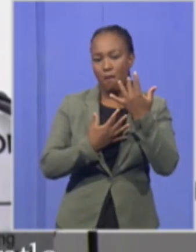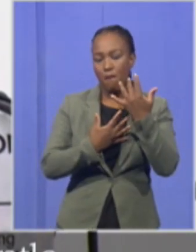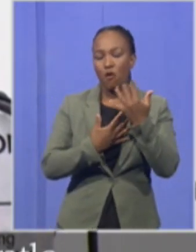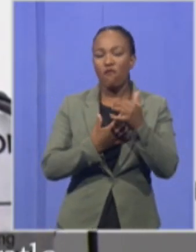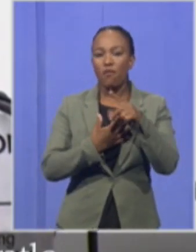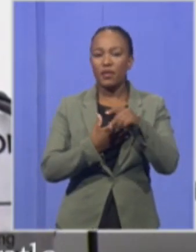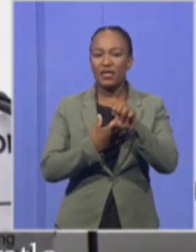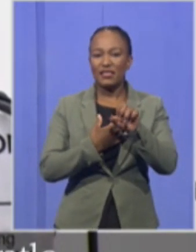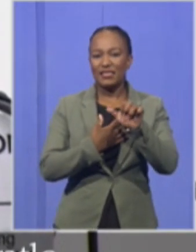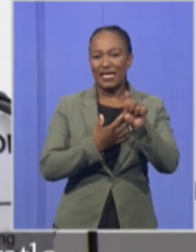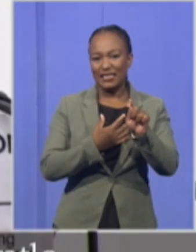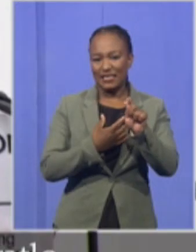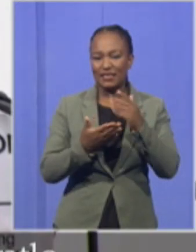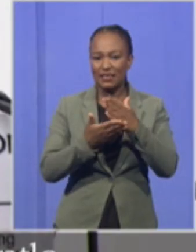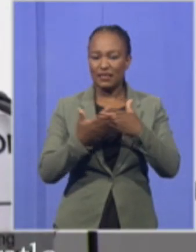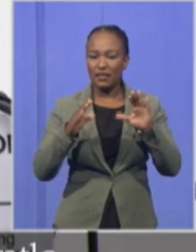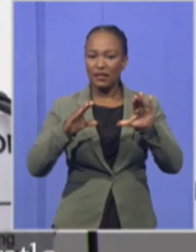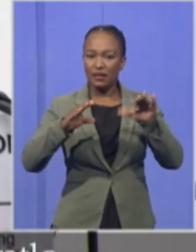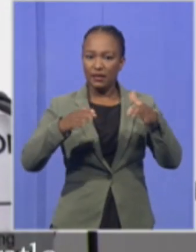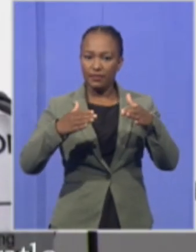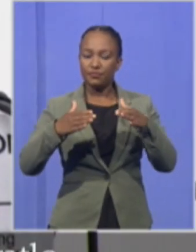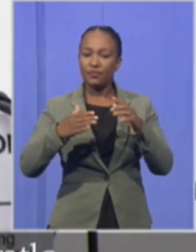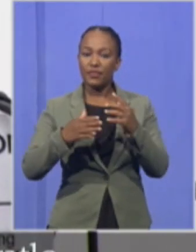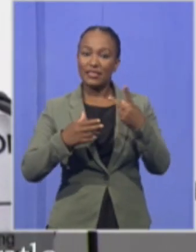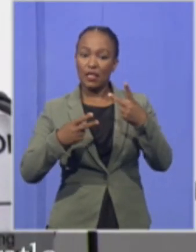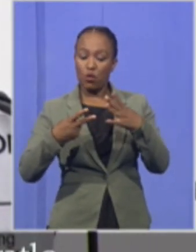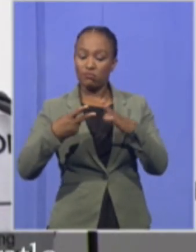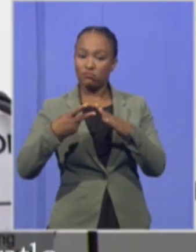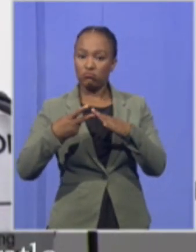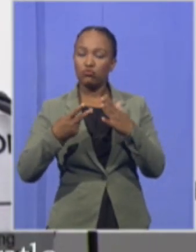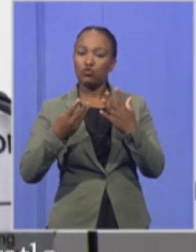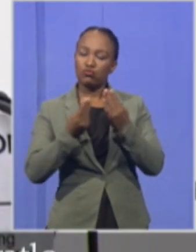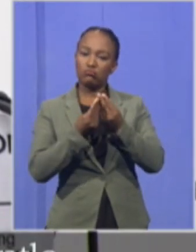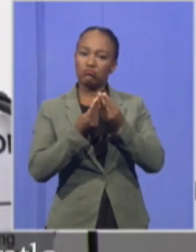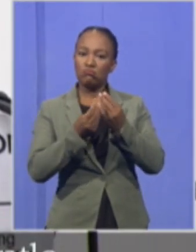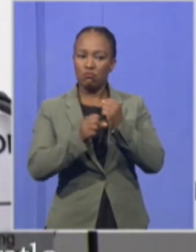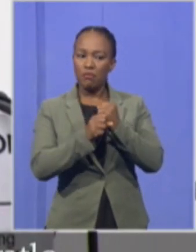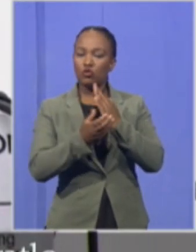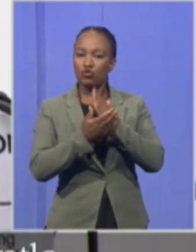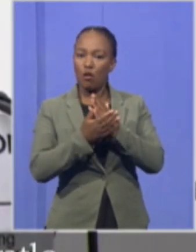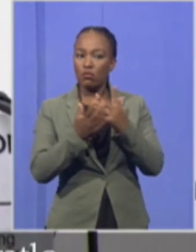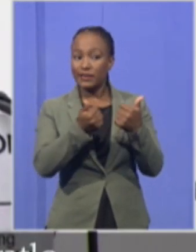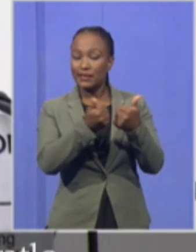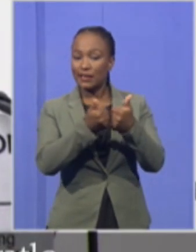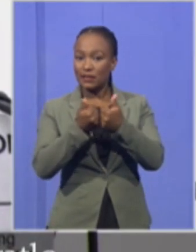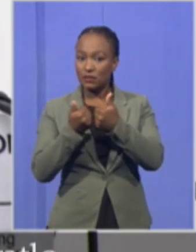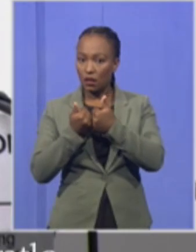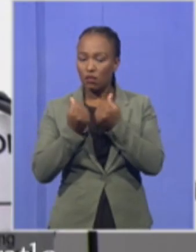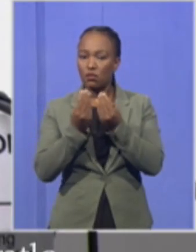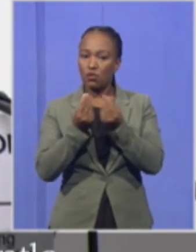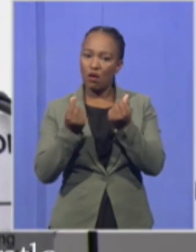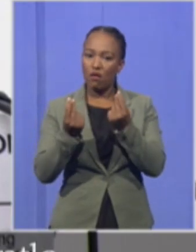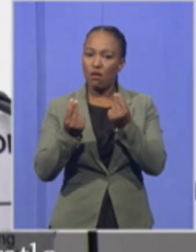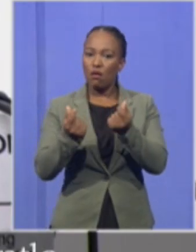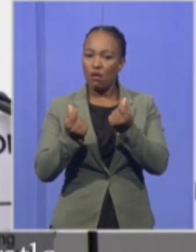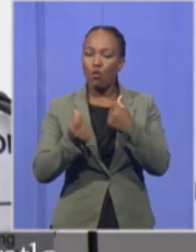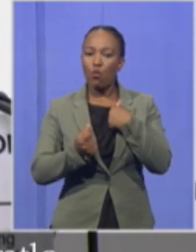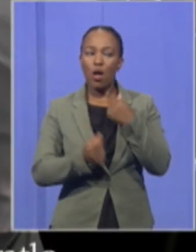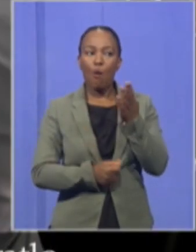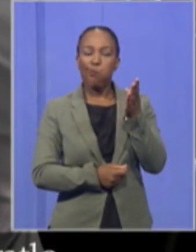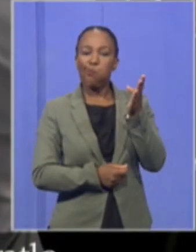sector. The second intervention that we have put in place is to ensure that we are visible in all institutions of